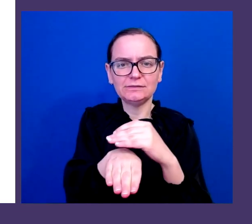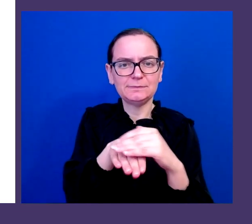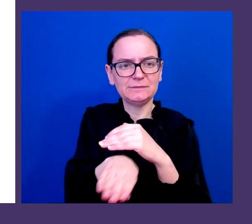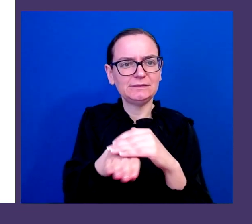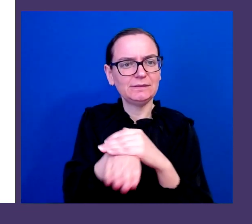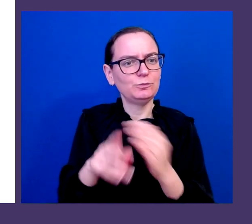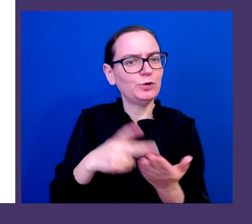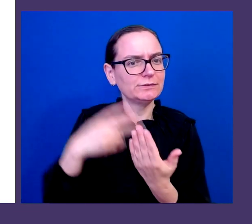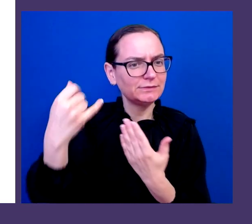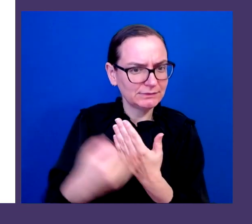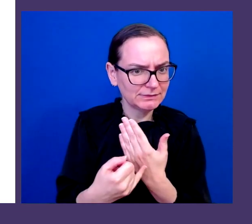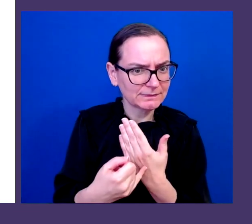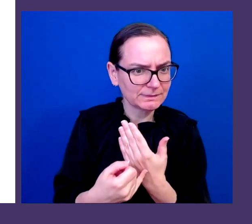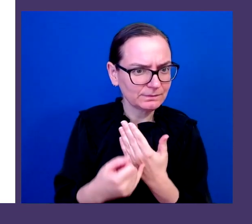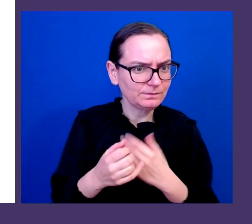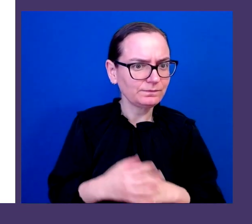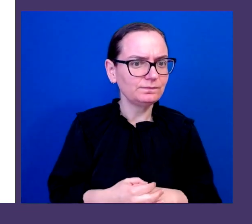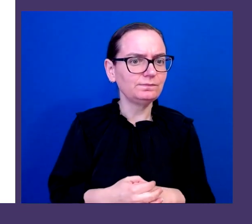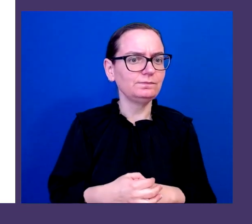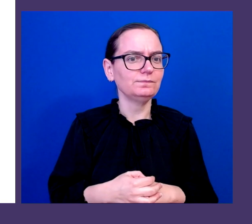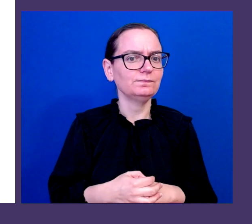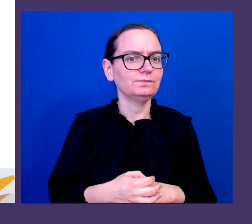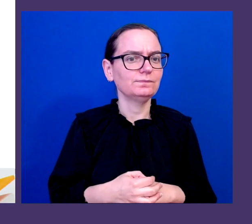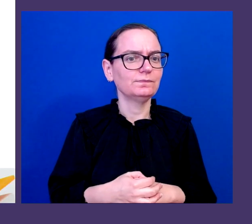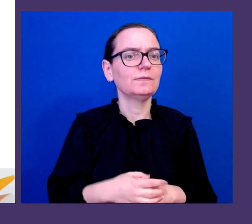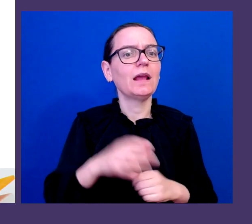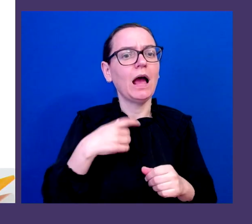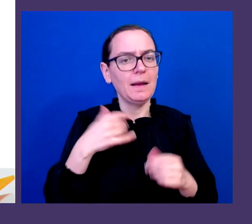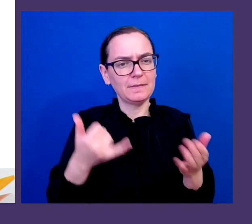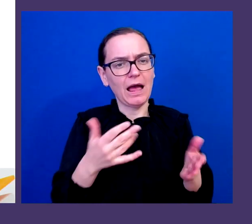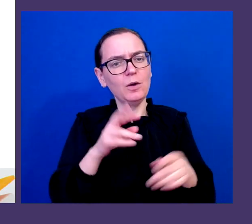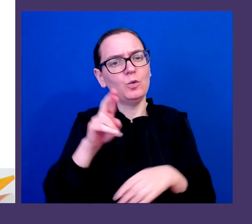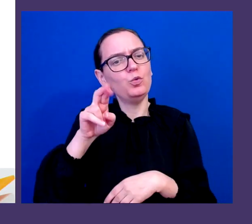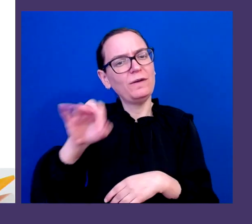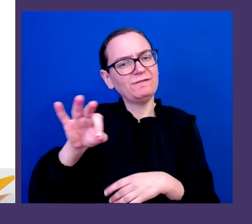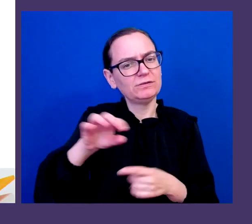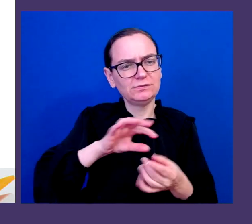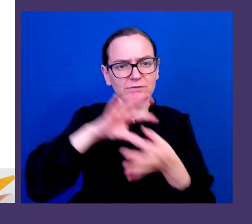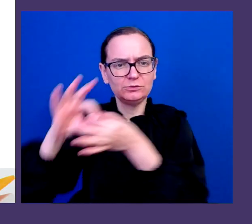So I'm going to reference a file here. Click Reference a File.